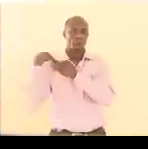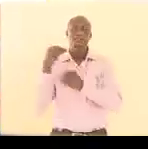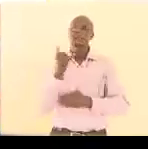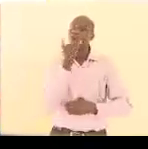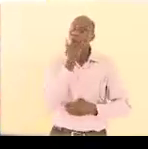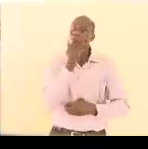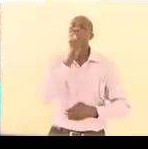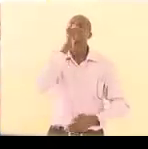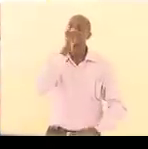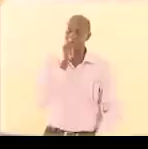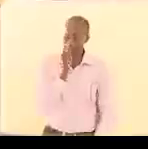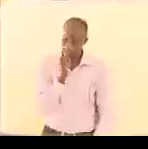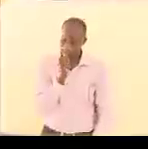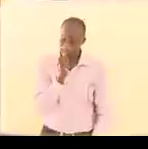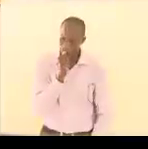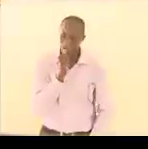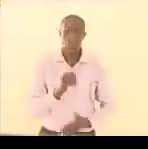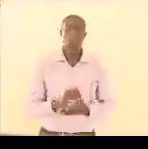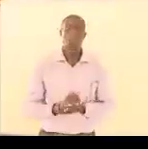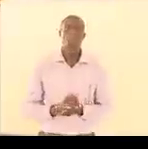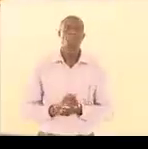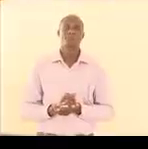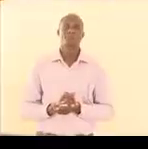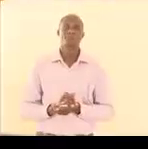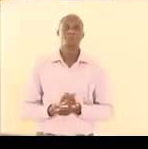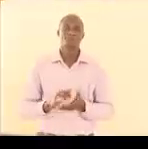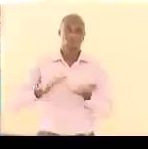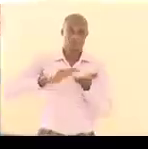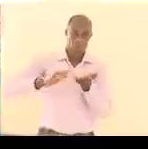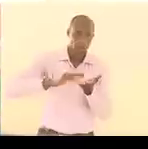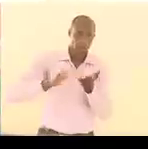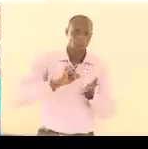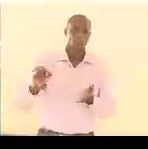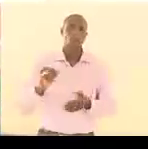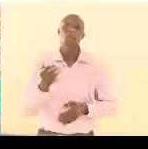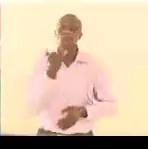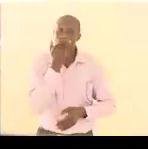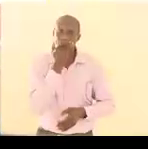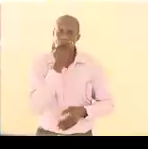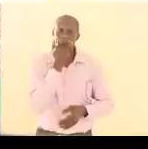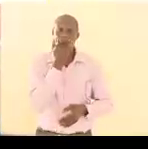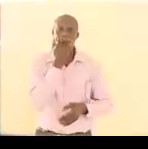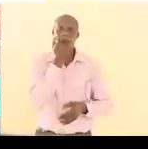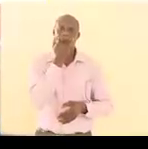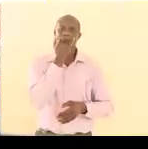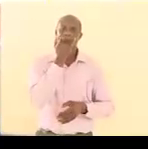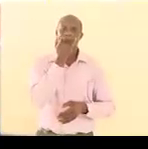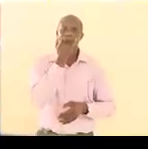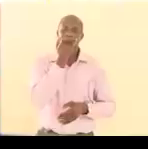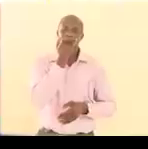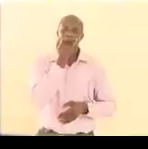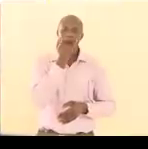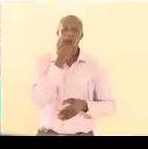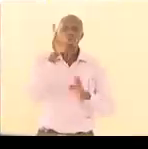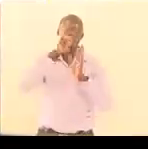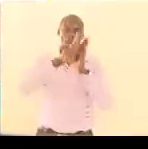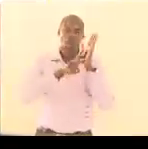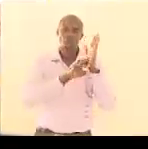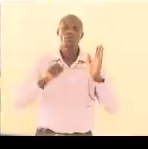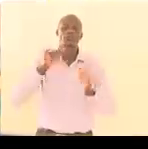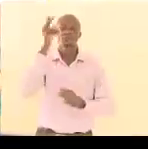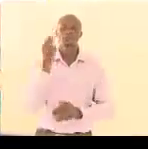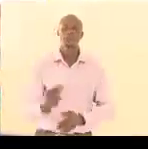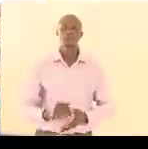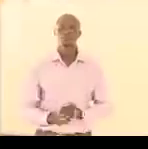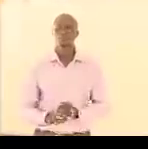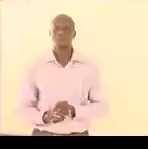Bearing wrong patiently. Bearing wrongs patiently. Forgiving wrong willingly. Forgiving wrongs